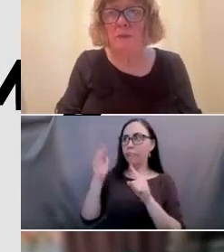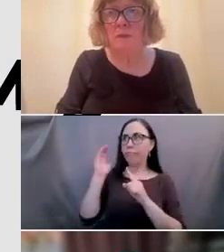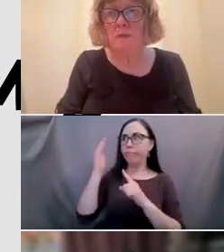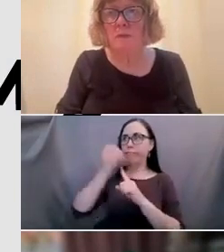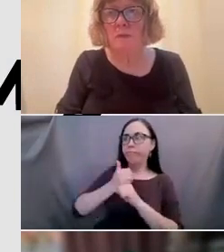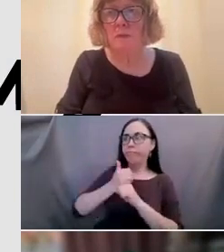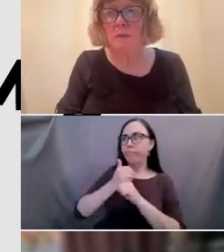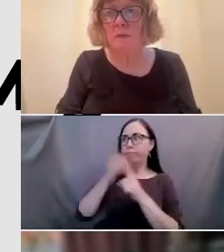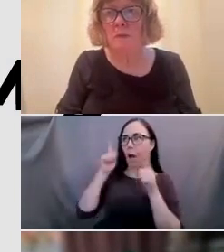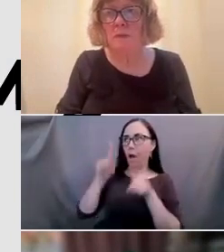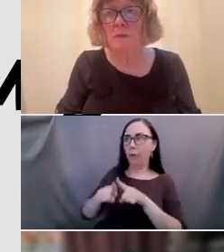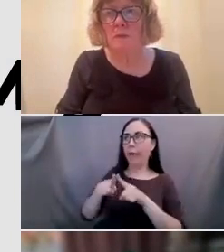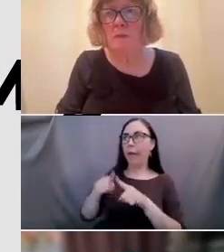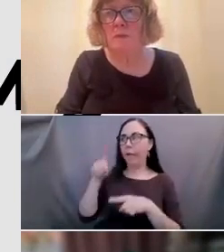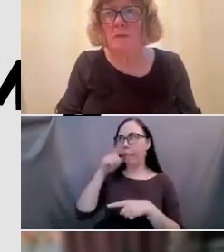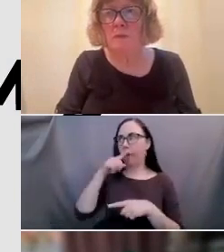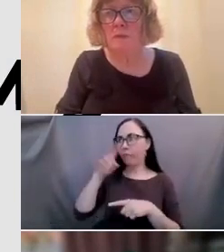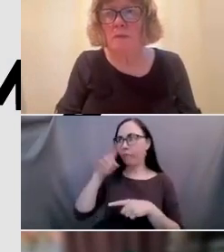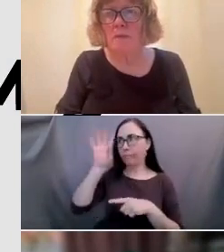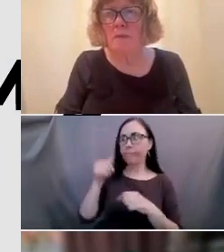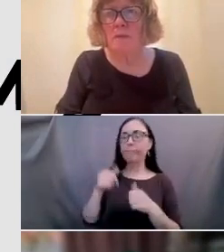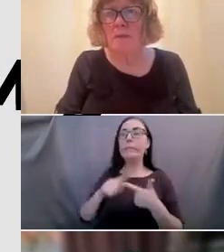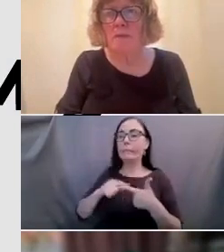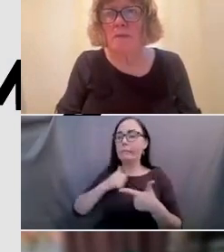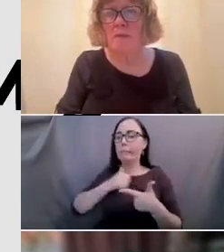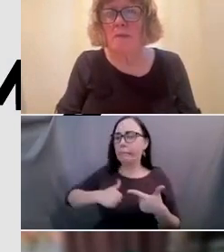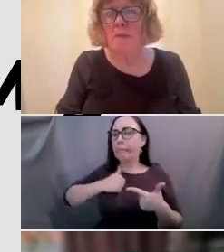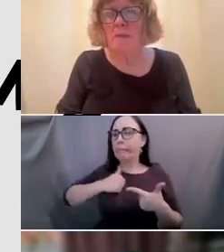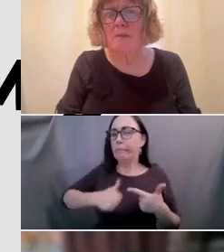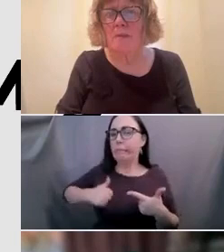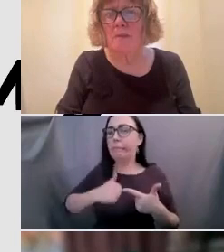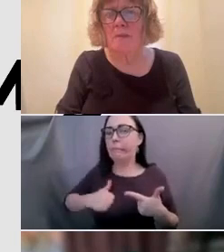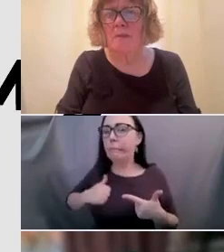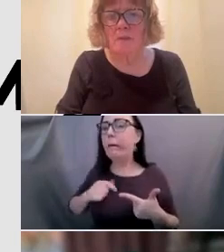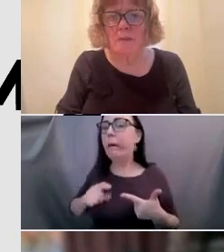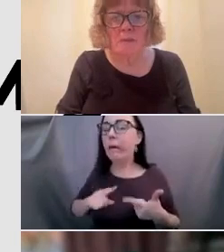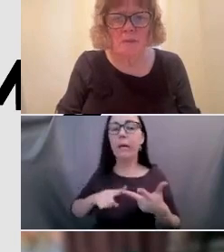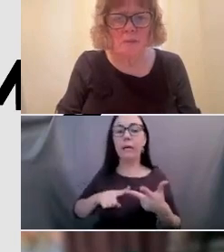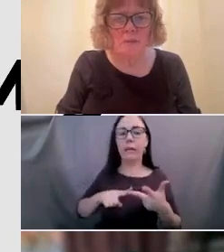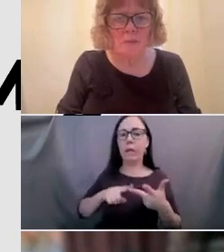constantly apologizing, doing things that you don't want to do,